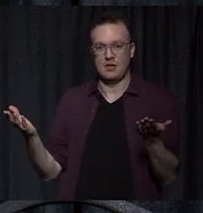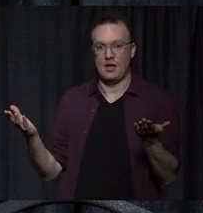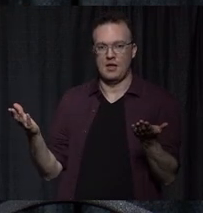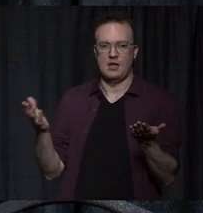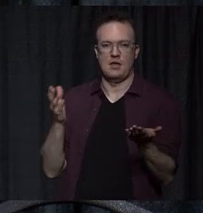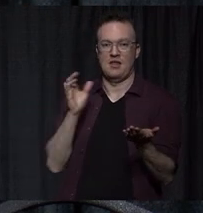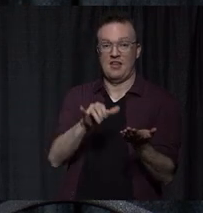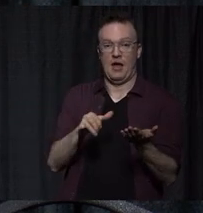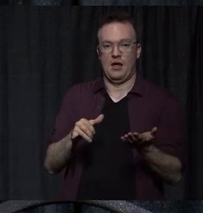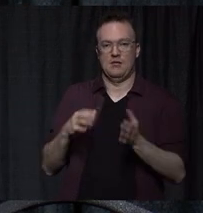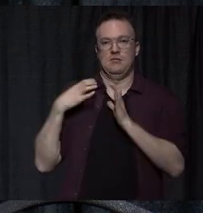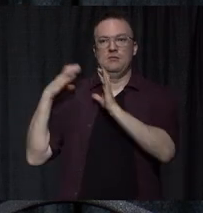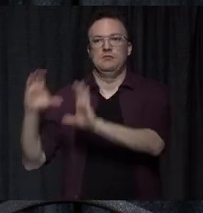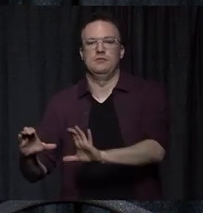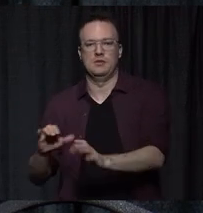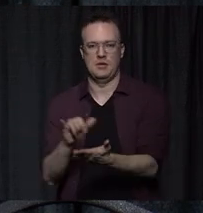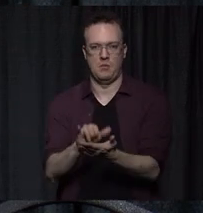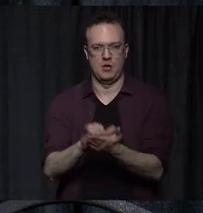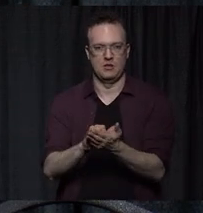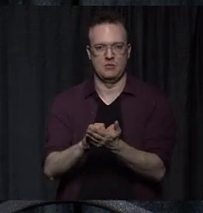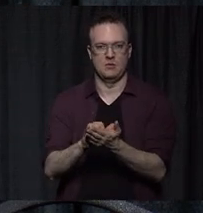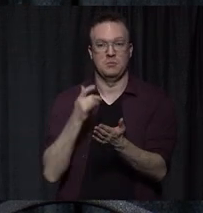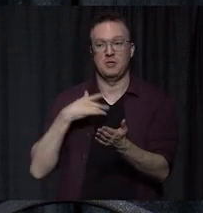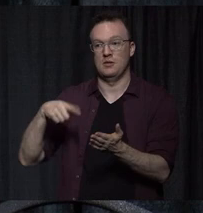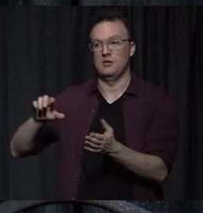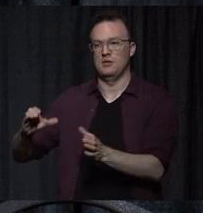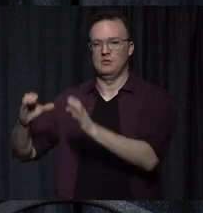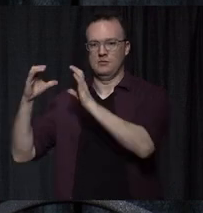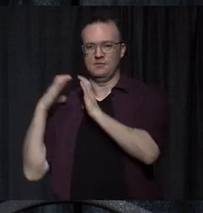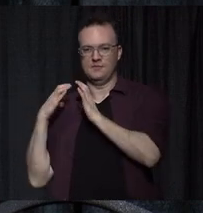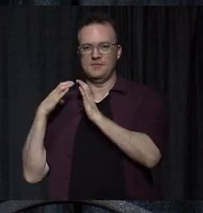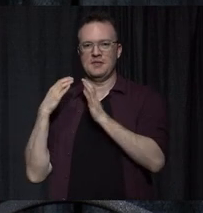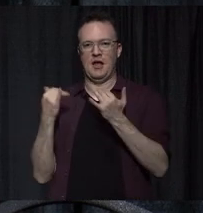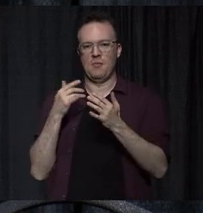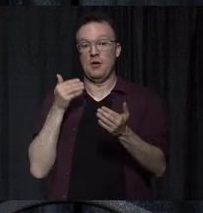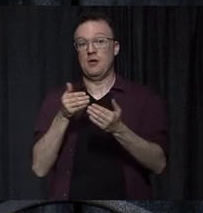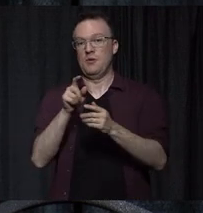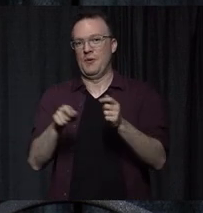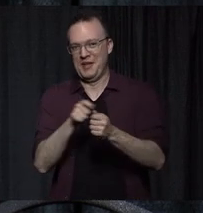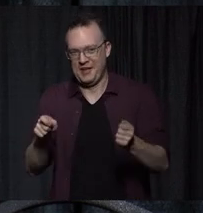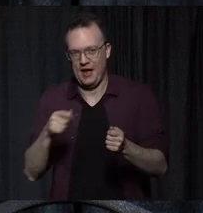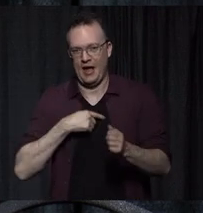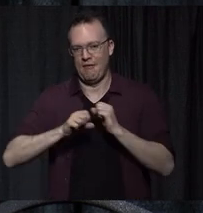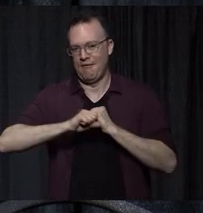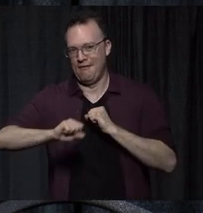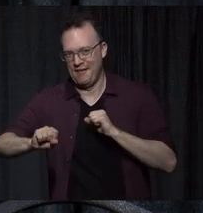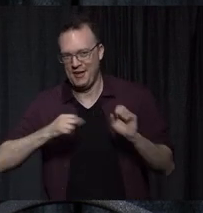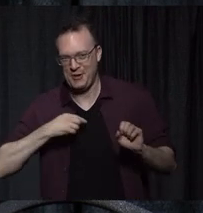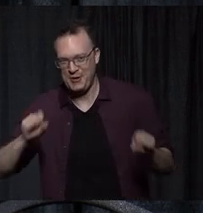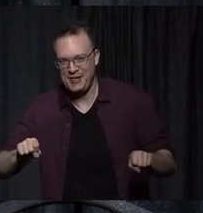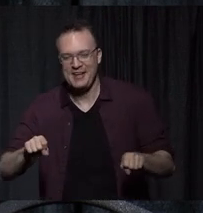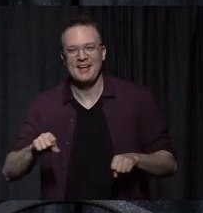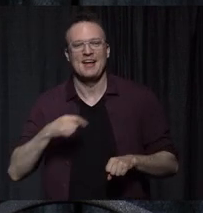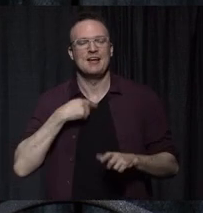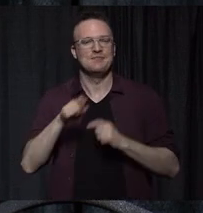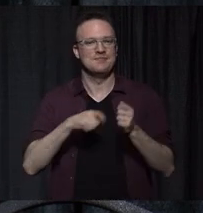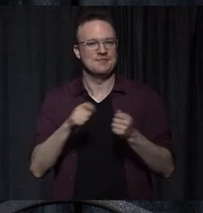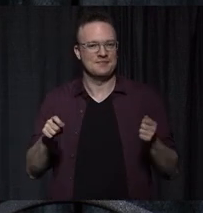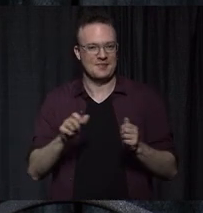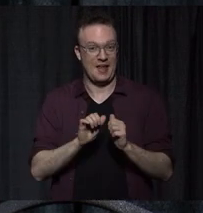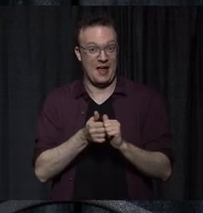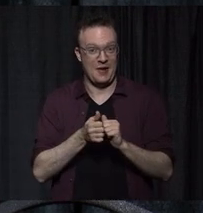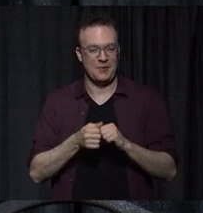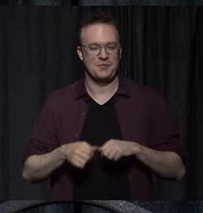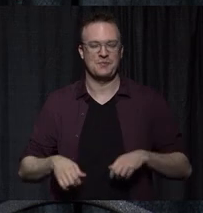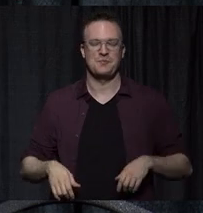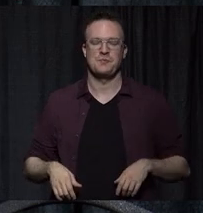not possible. But here's how I'm gonna wrap that up, because I don't want to keep going. How I'm gonna wrap it up